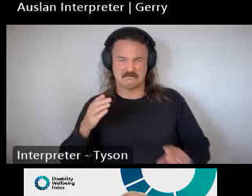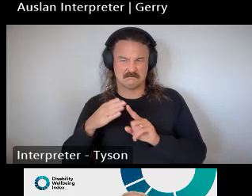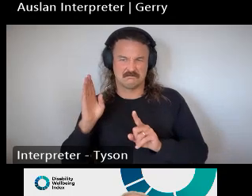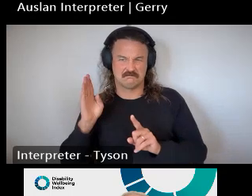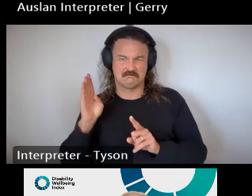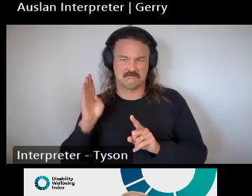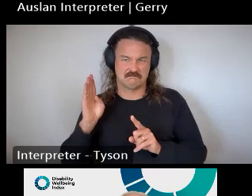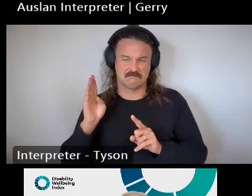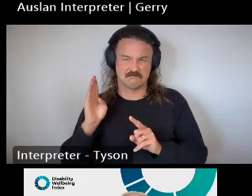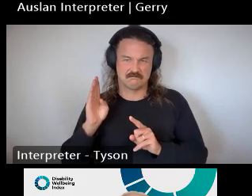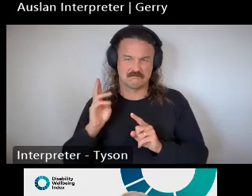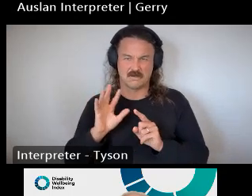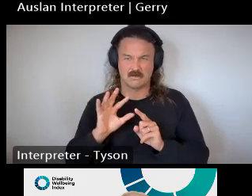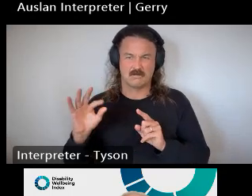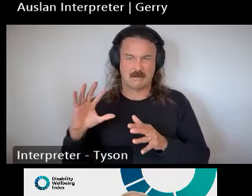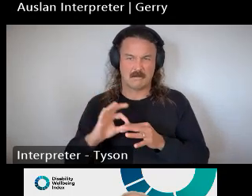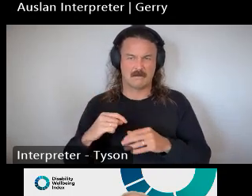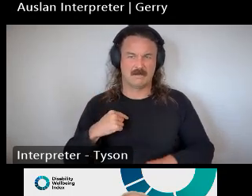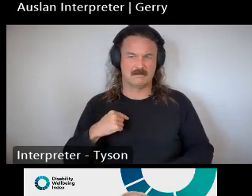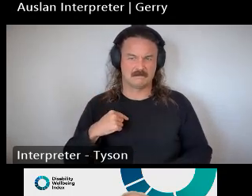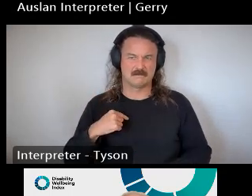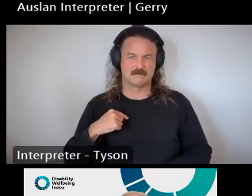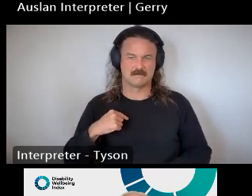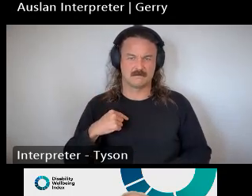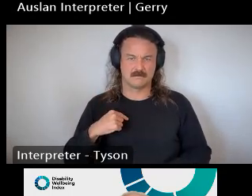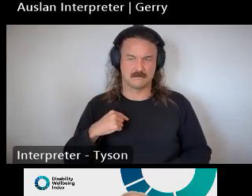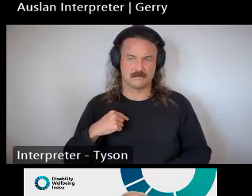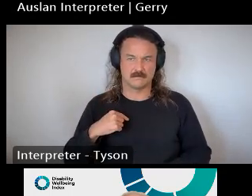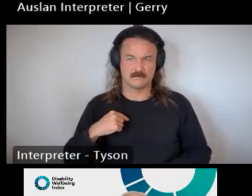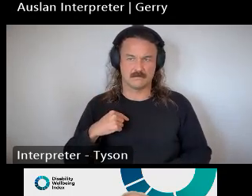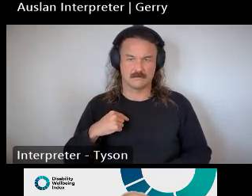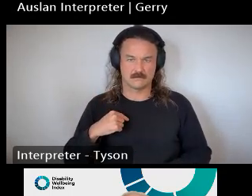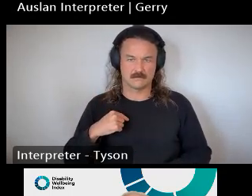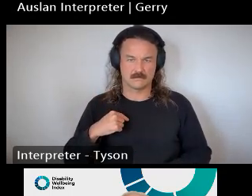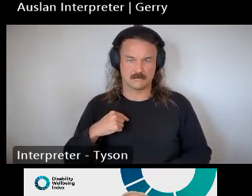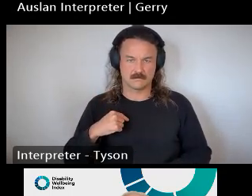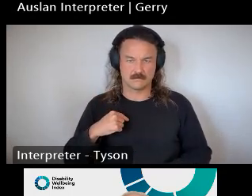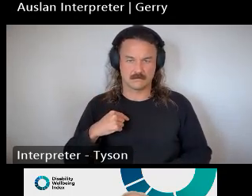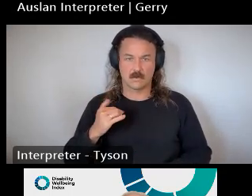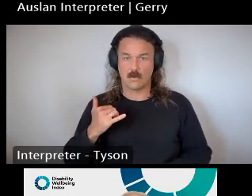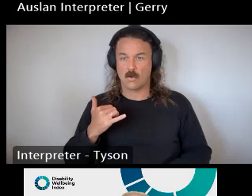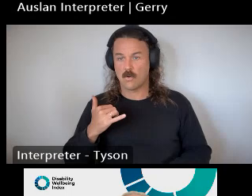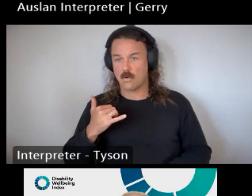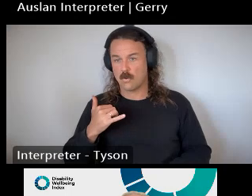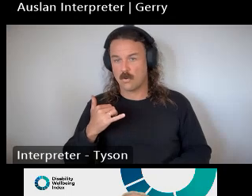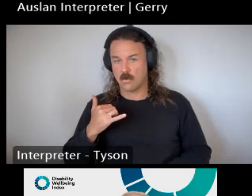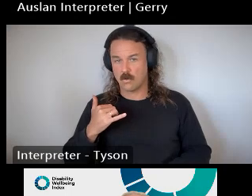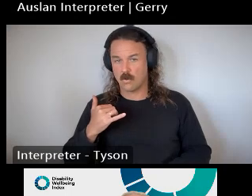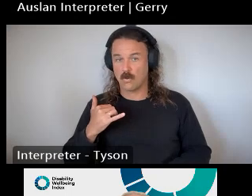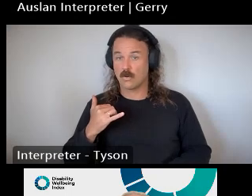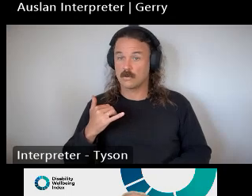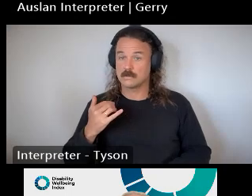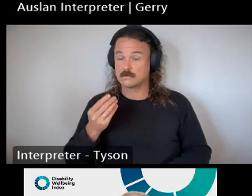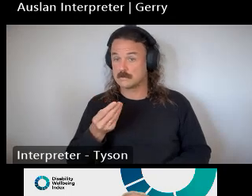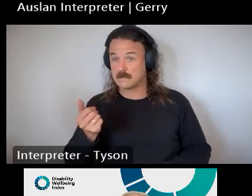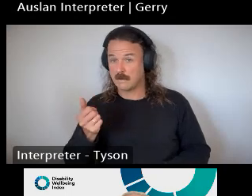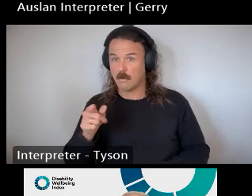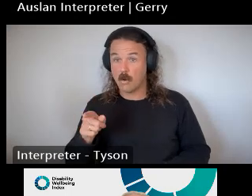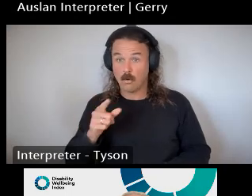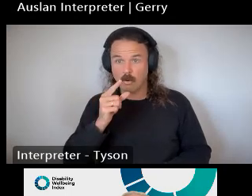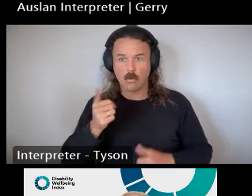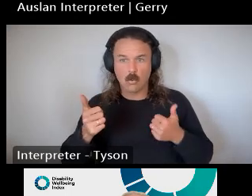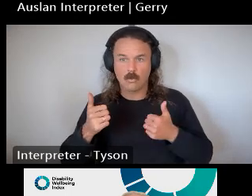ceiling effect, which probably means you wouldn't have more chance to improve on particular items over time. We're looking at a